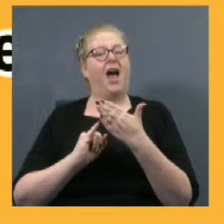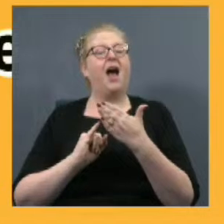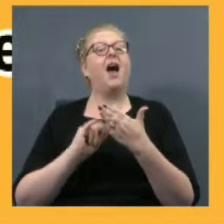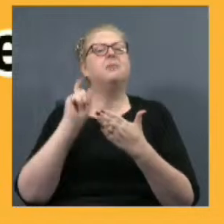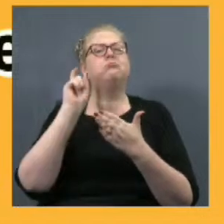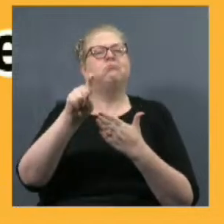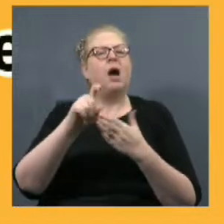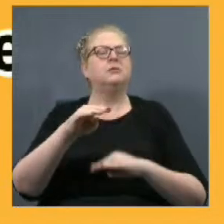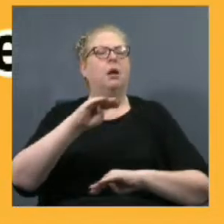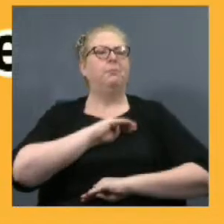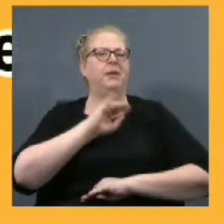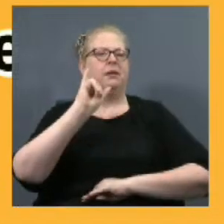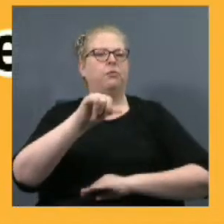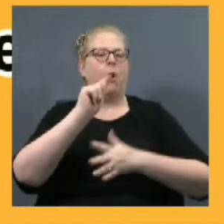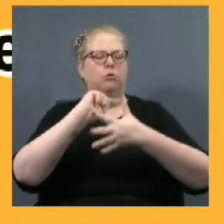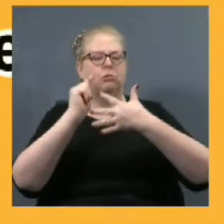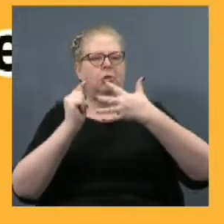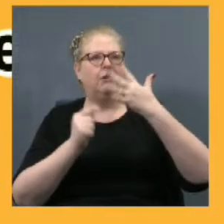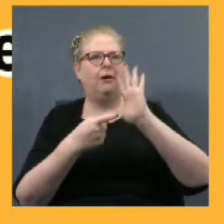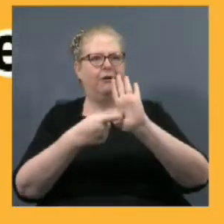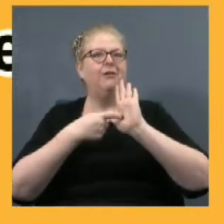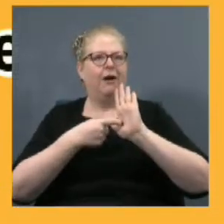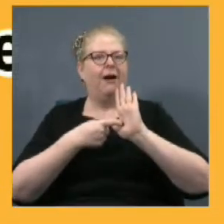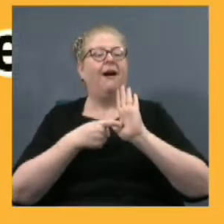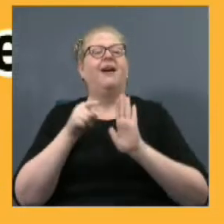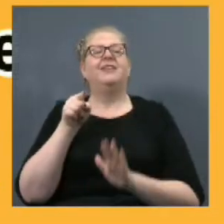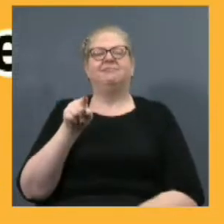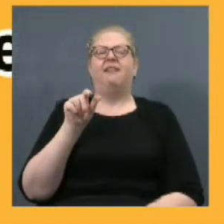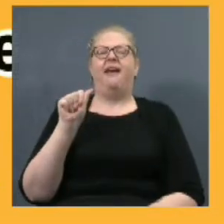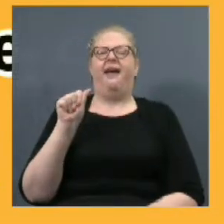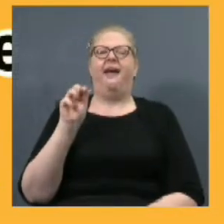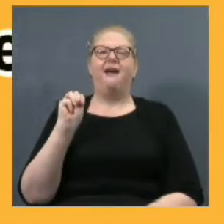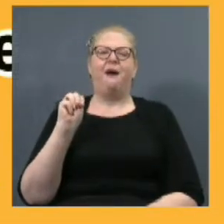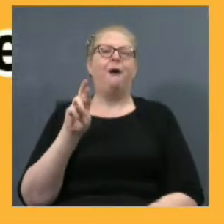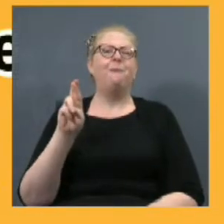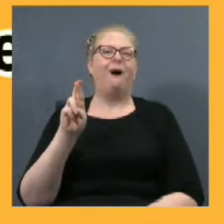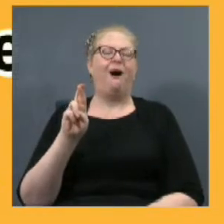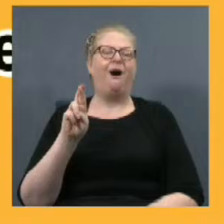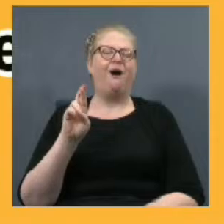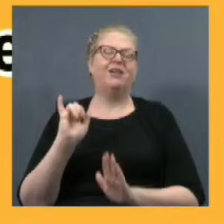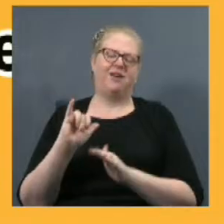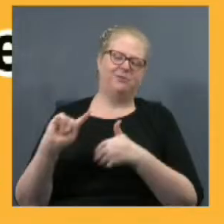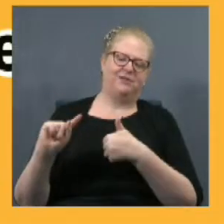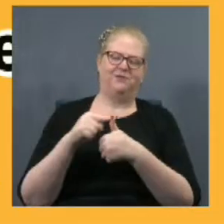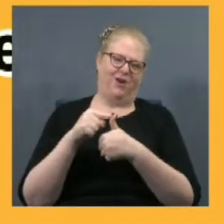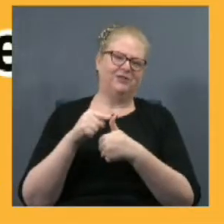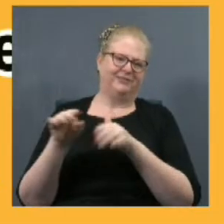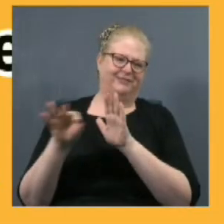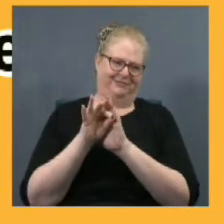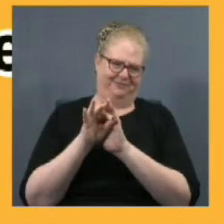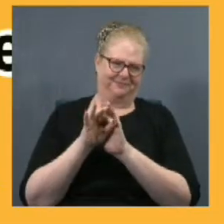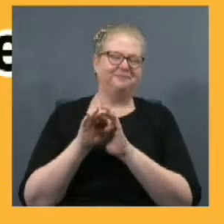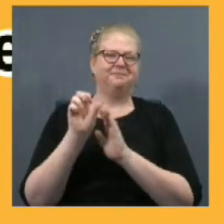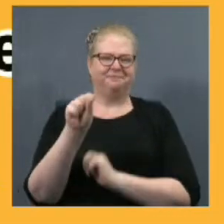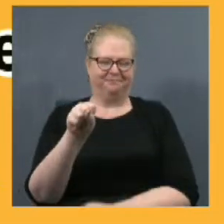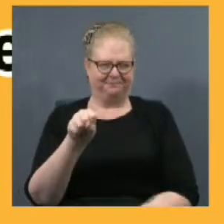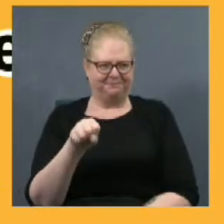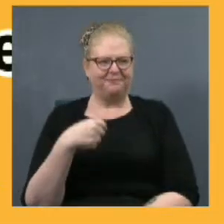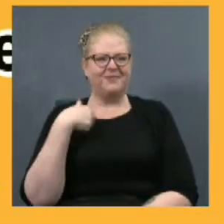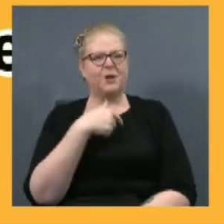AMR's entry did that, and they were selected first. I will go through this